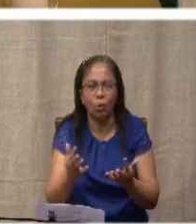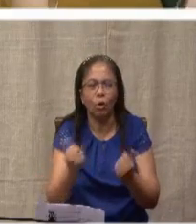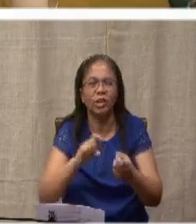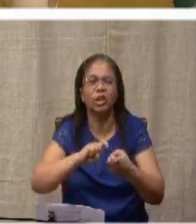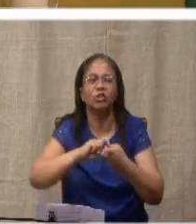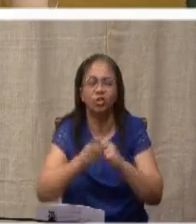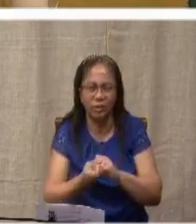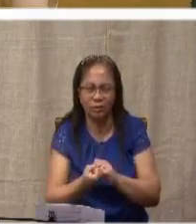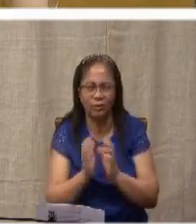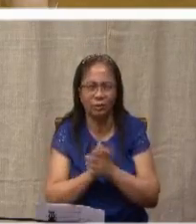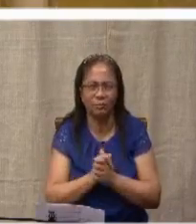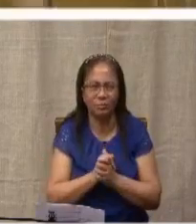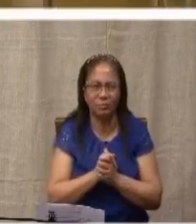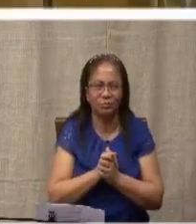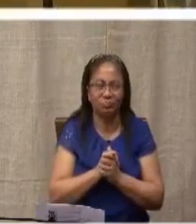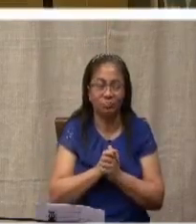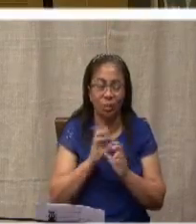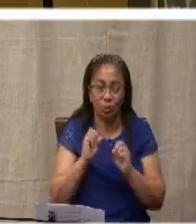amen